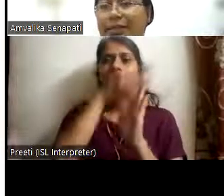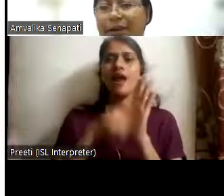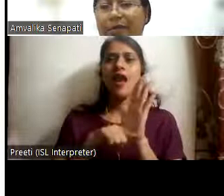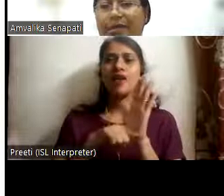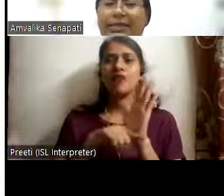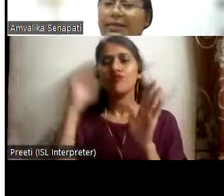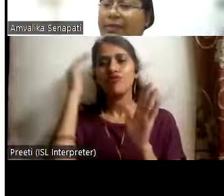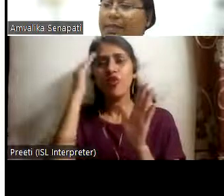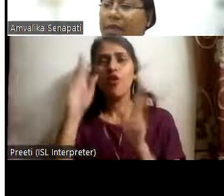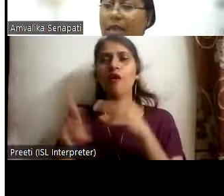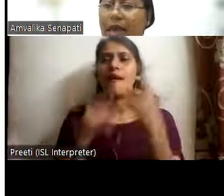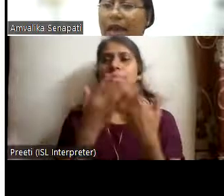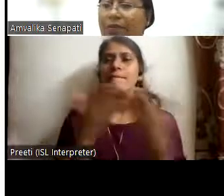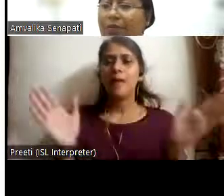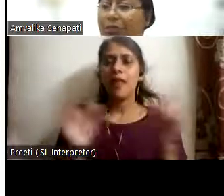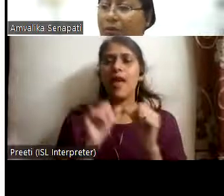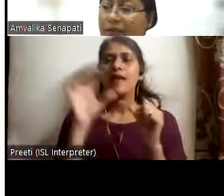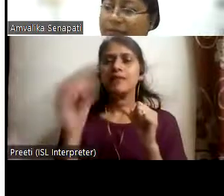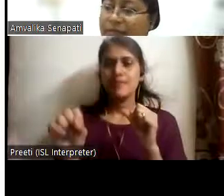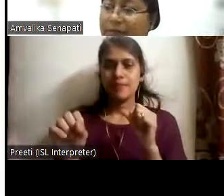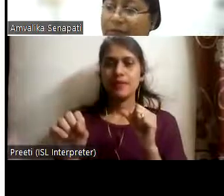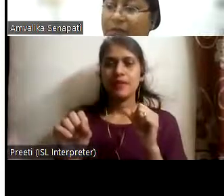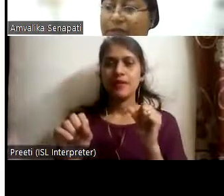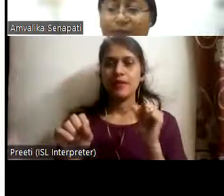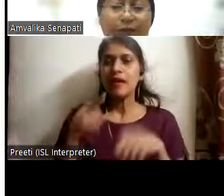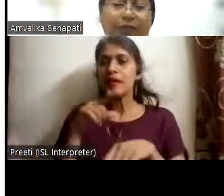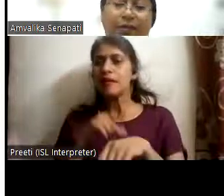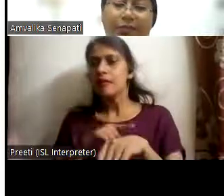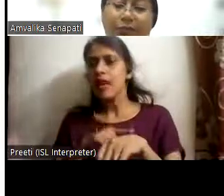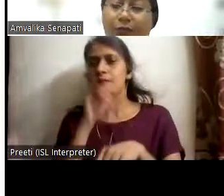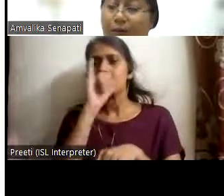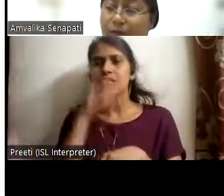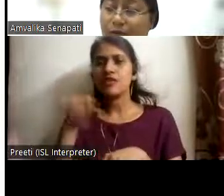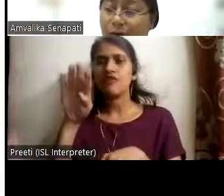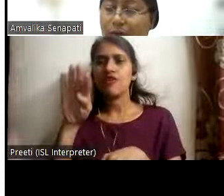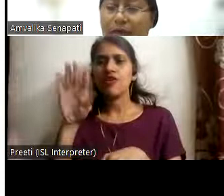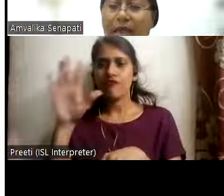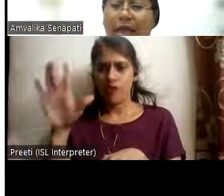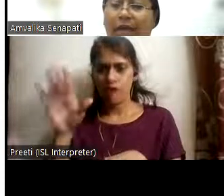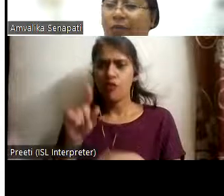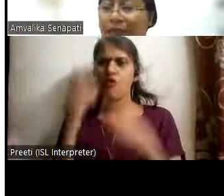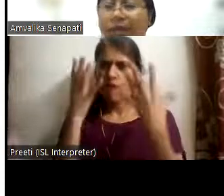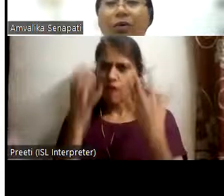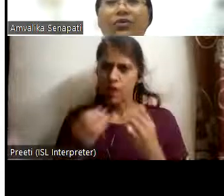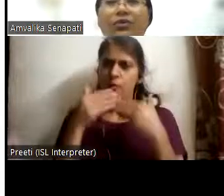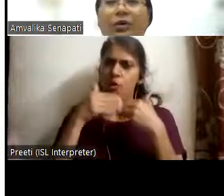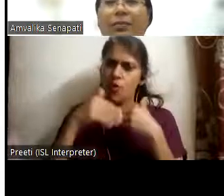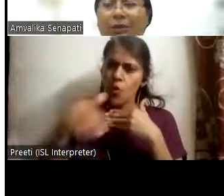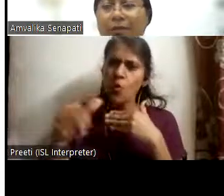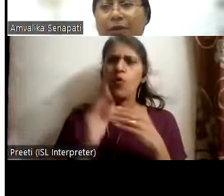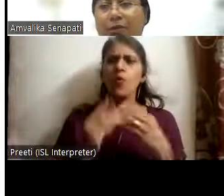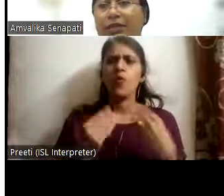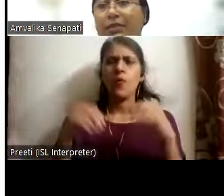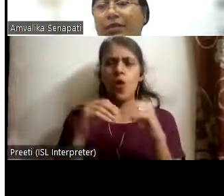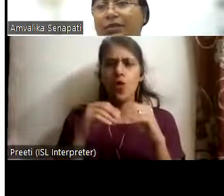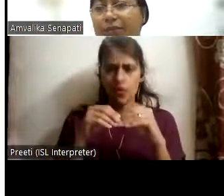built environment accessibility. I don't have much time. It's almost 6:45, but if you want me to go on, I can quickly go through the bus